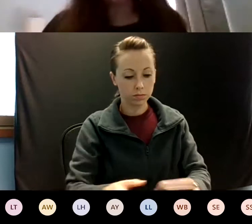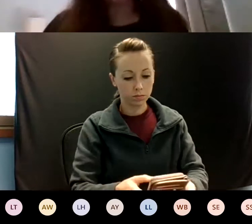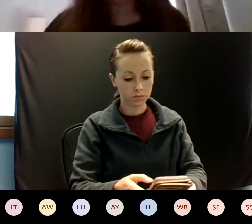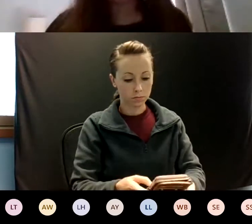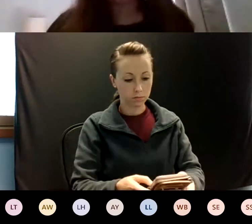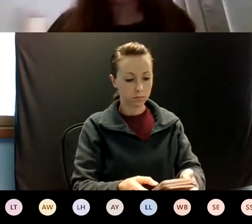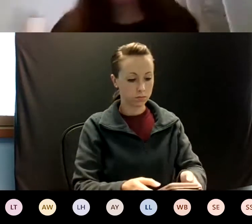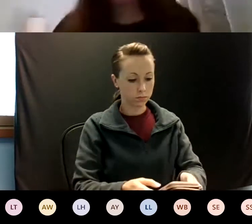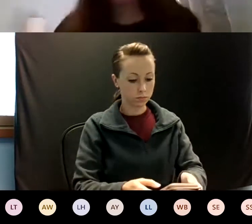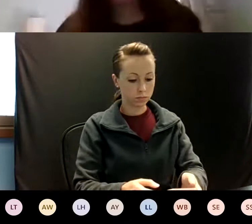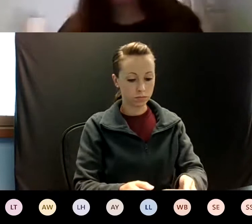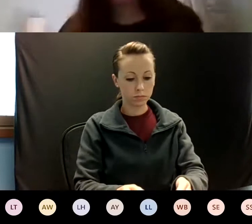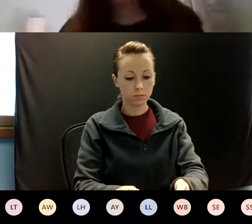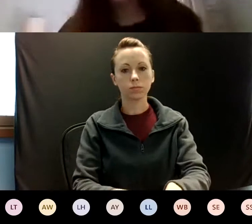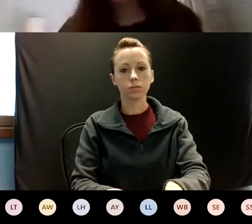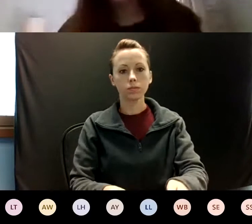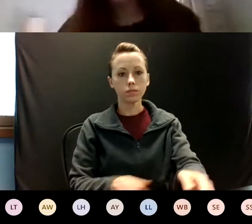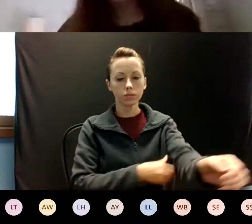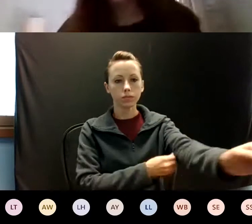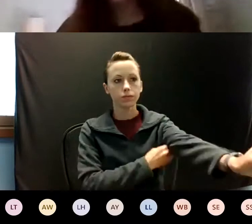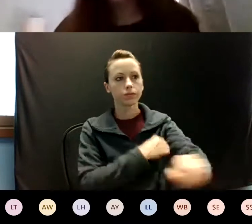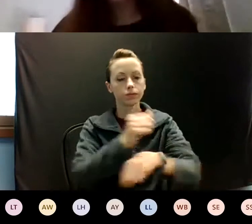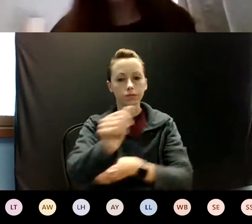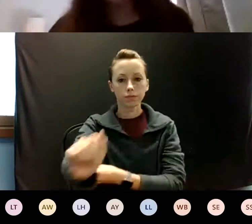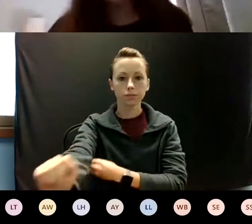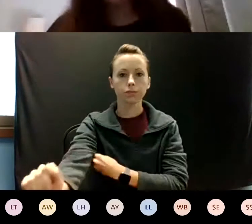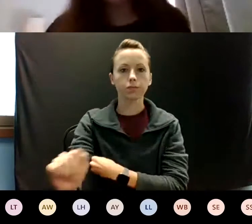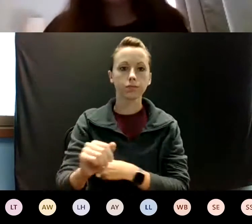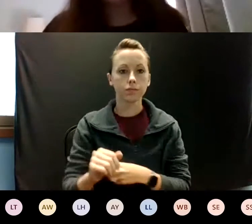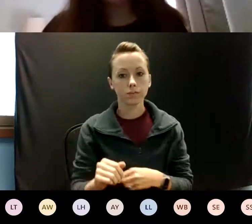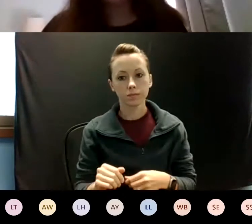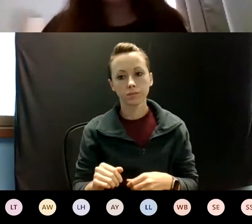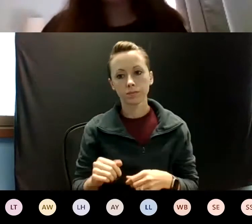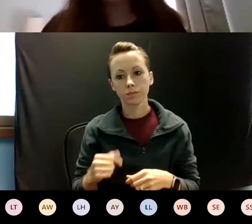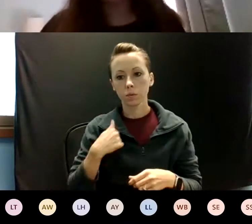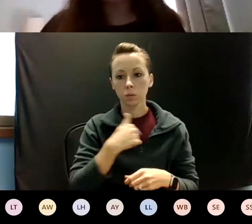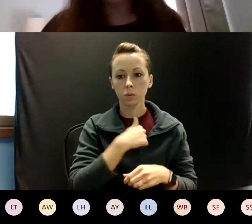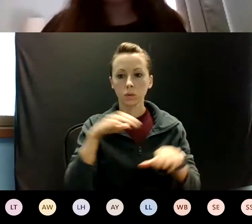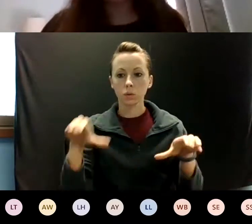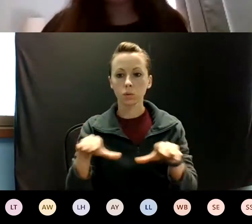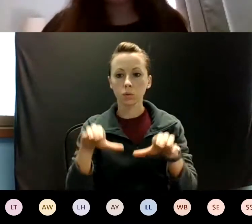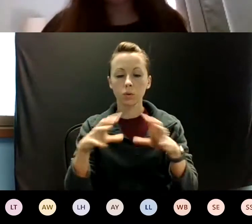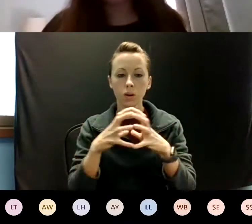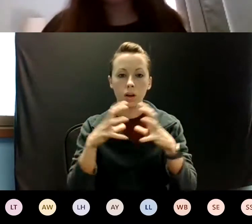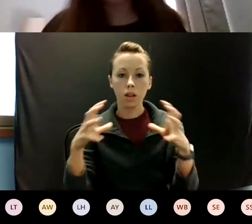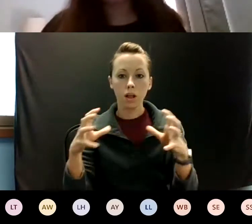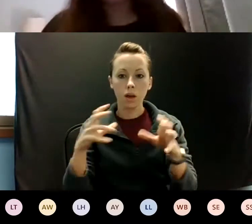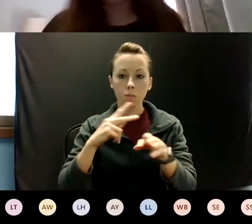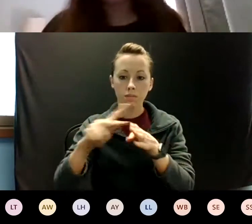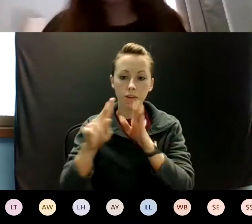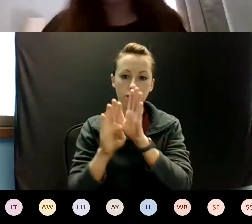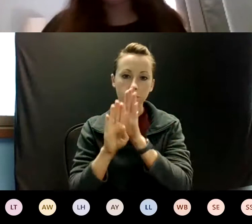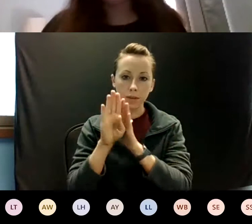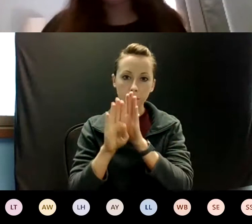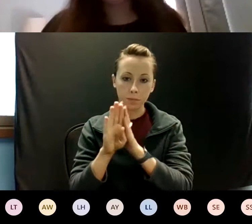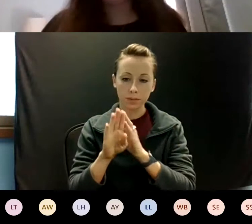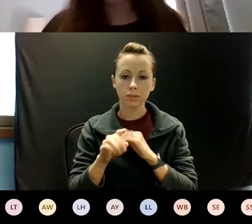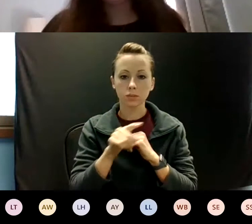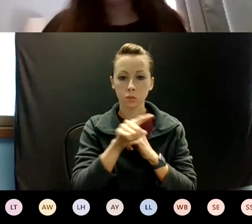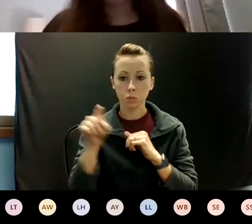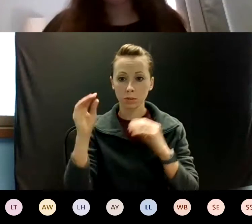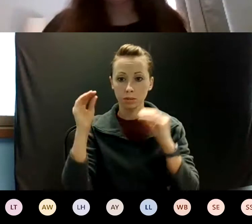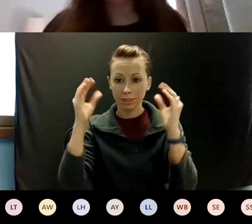hard. Yeah, that's one of our focuses. We're doing a lot of professional development with teachers. You guys should know that, so that it gives